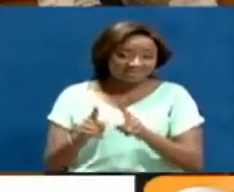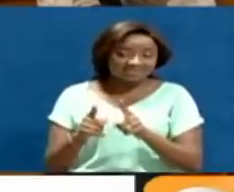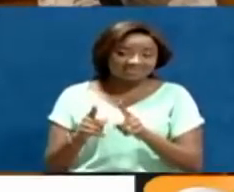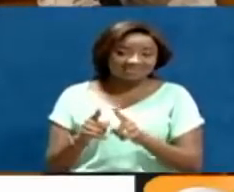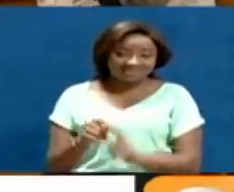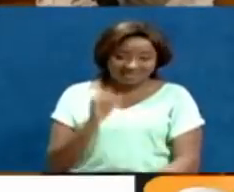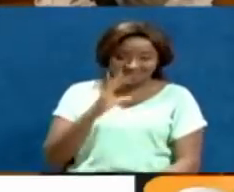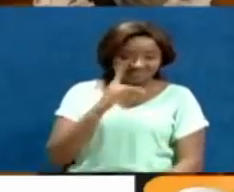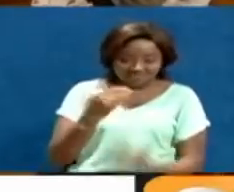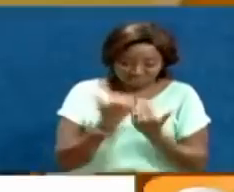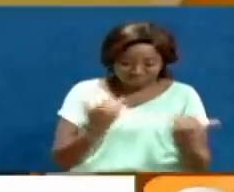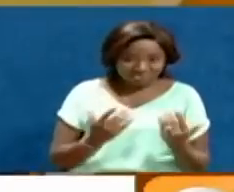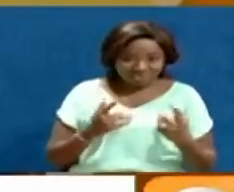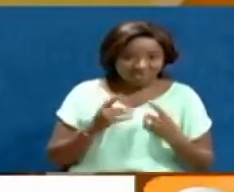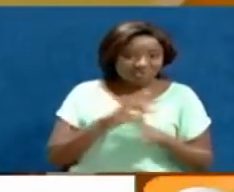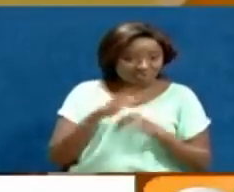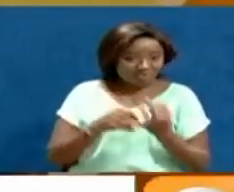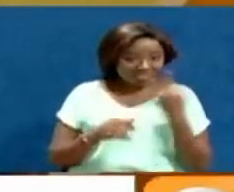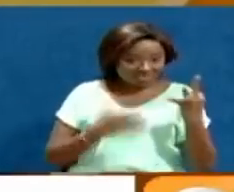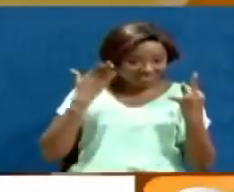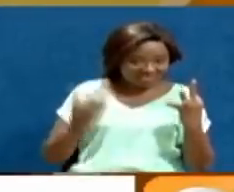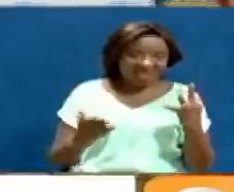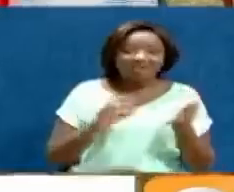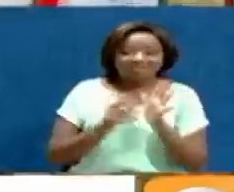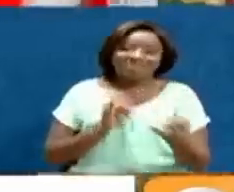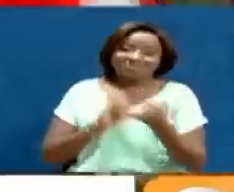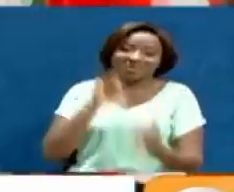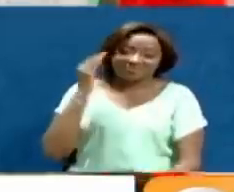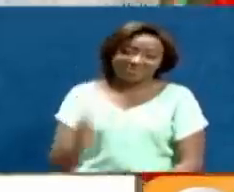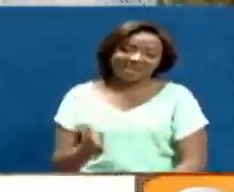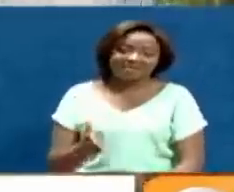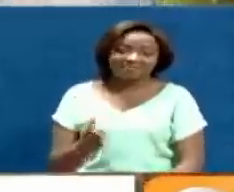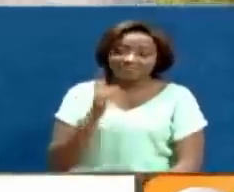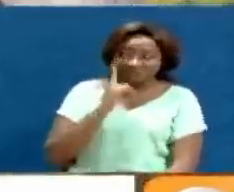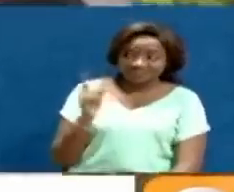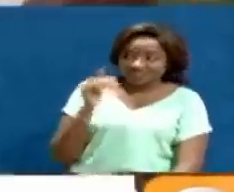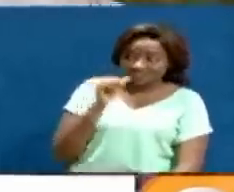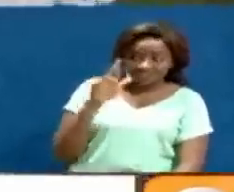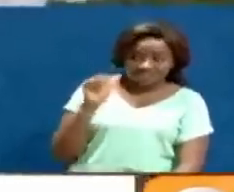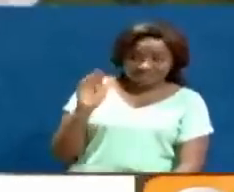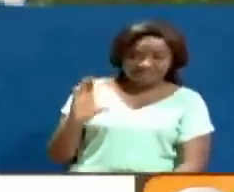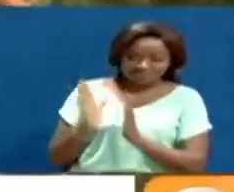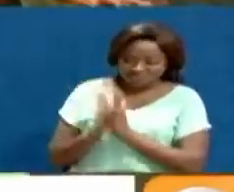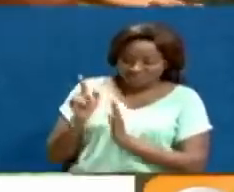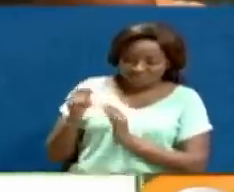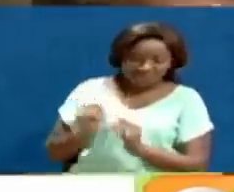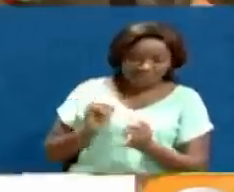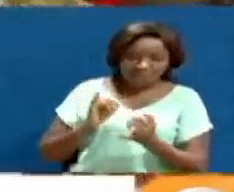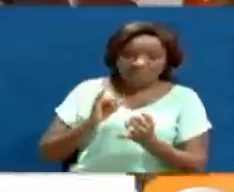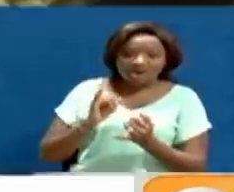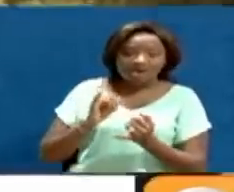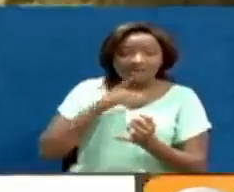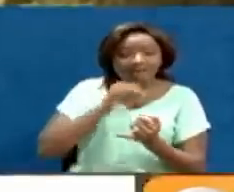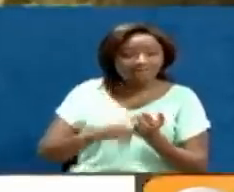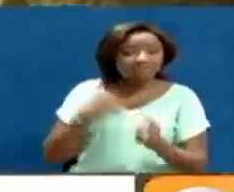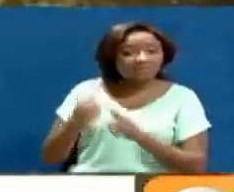you see their three children, who are usually not far away from her. Grace Sugut Kipchoge has been with Eliud Kipchoge for 17